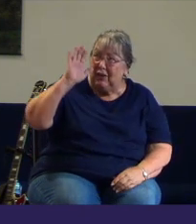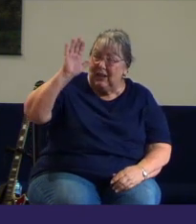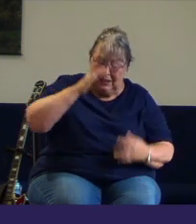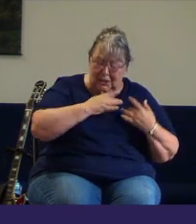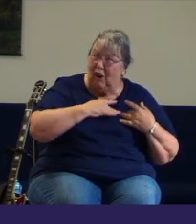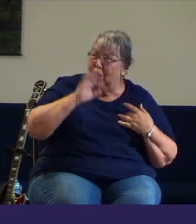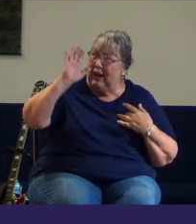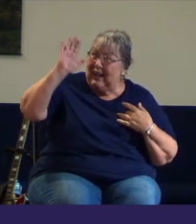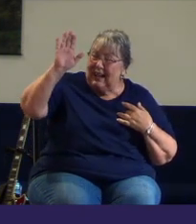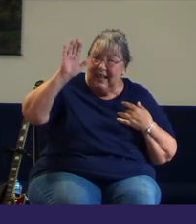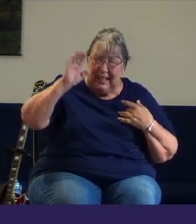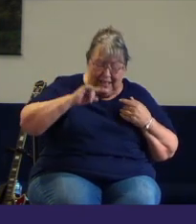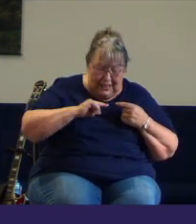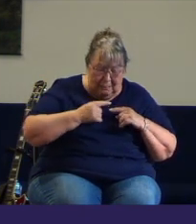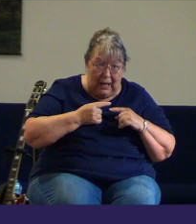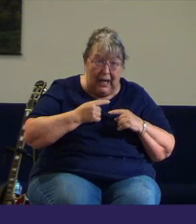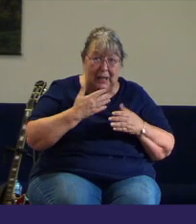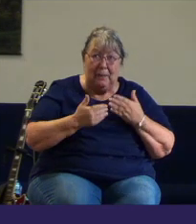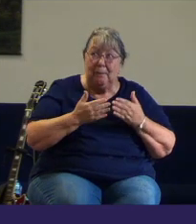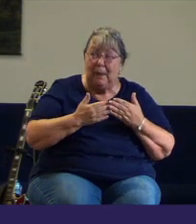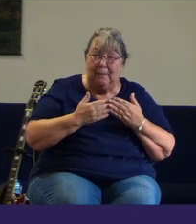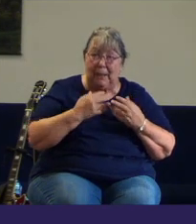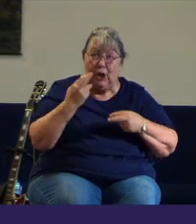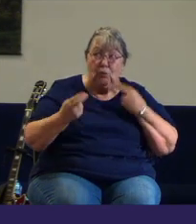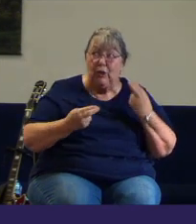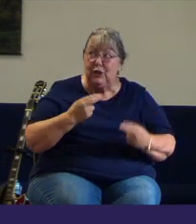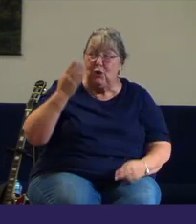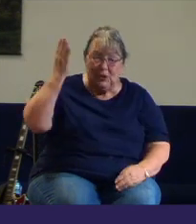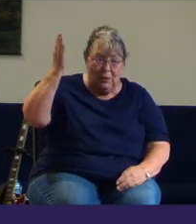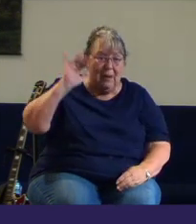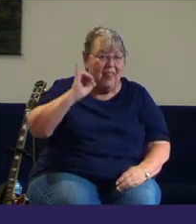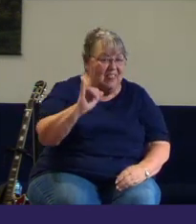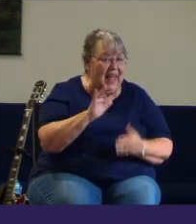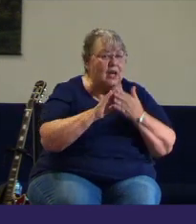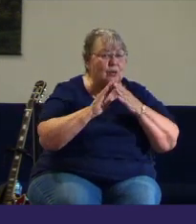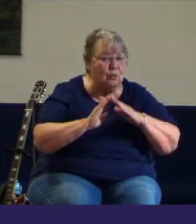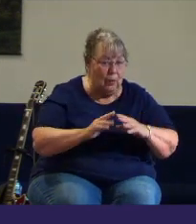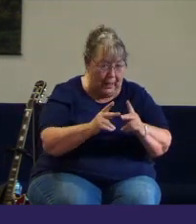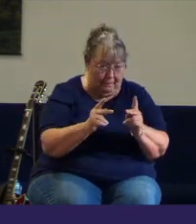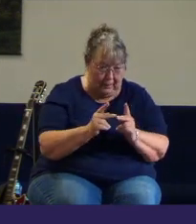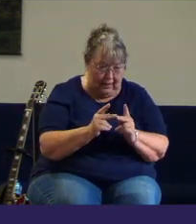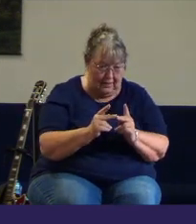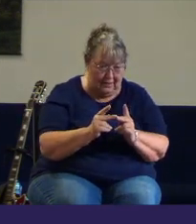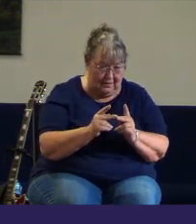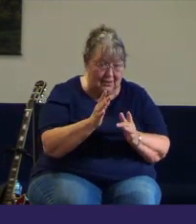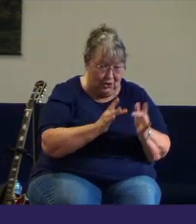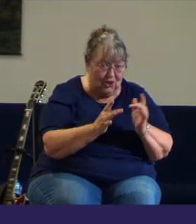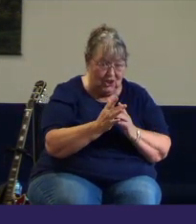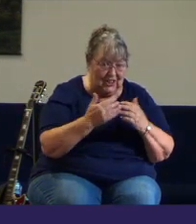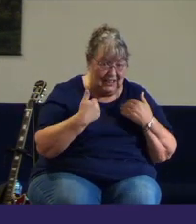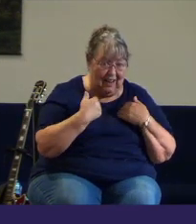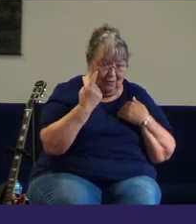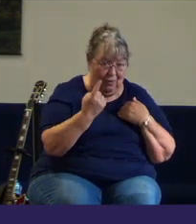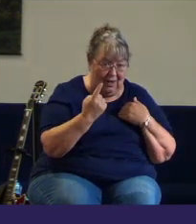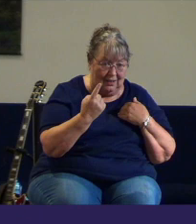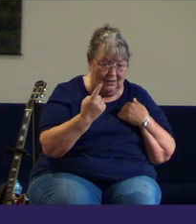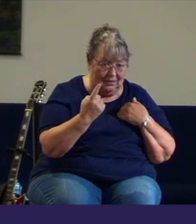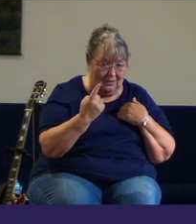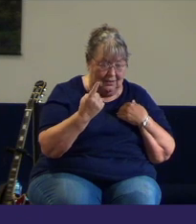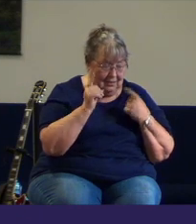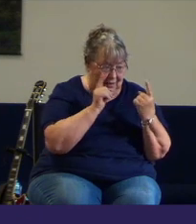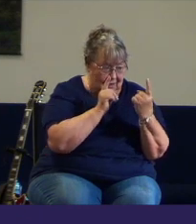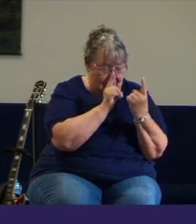or when you laugh with him or you rejoice with him, that quiet place. Jesus had a quiet place where he met with